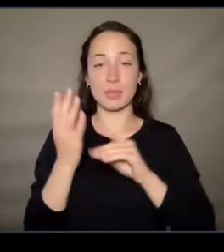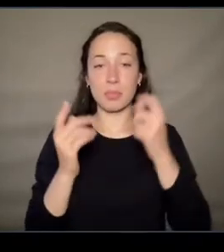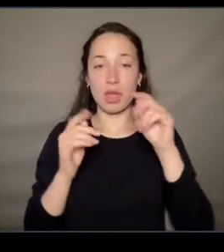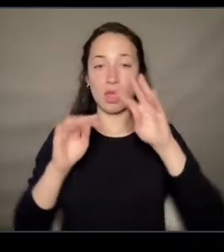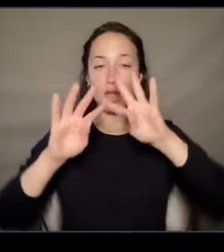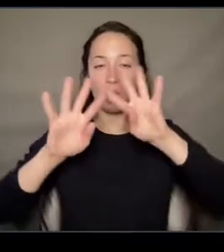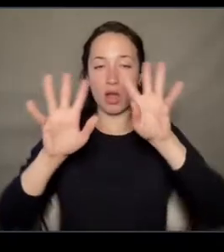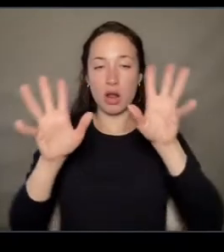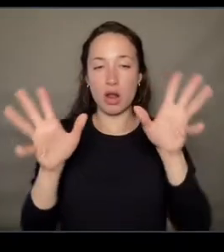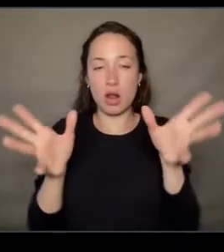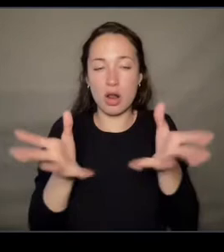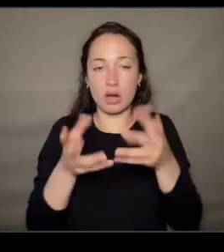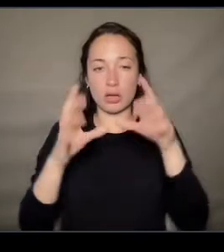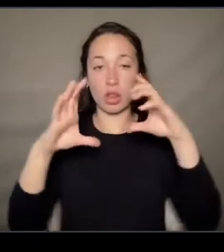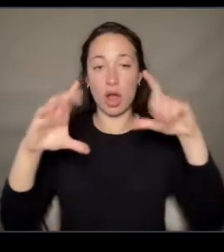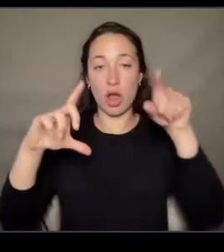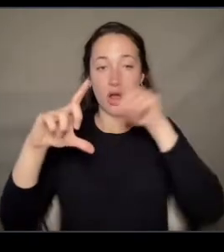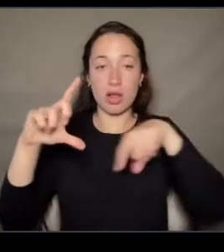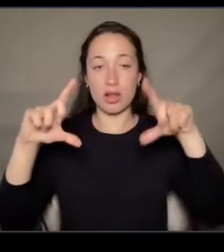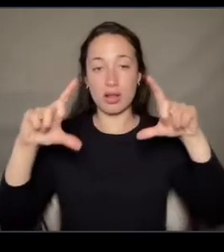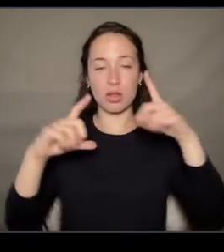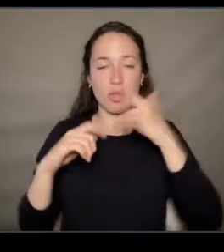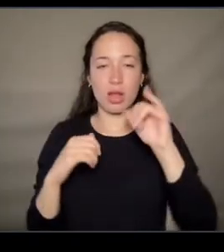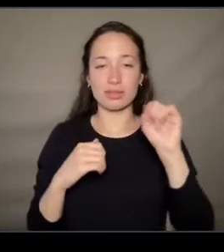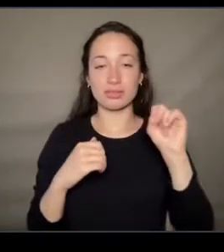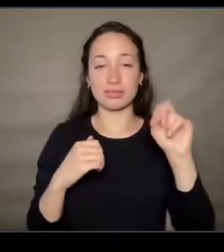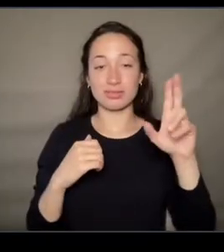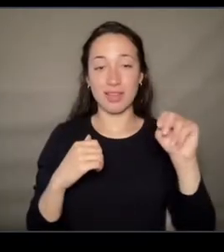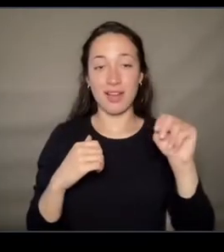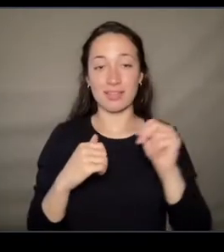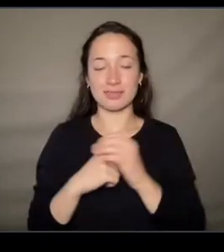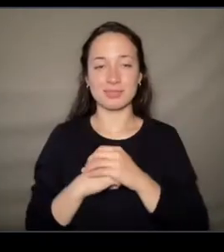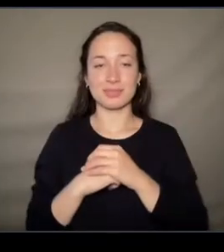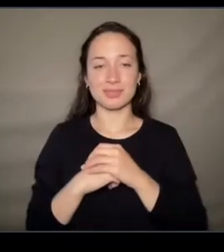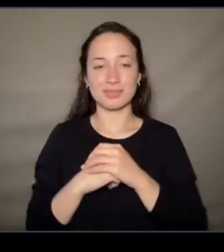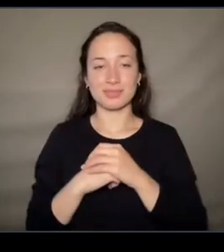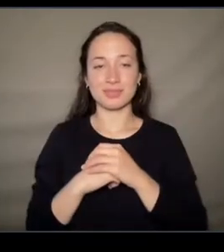be radiant around the face, almost like the beams of the sun.